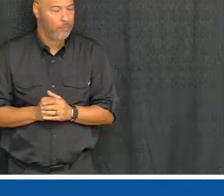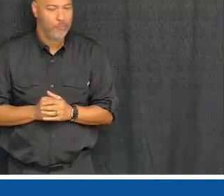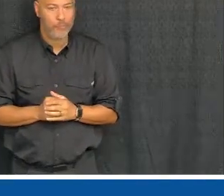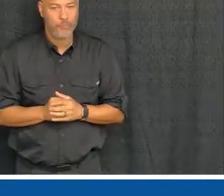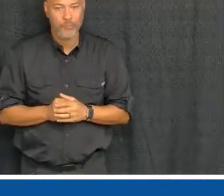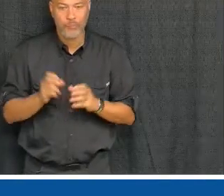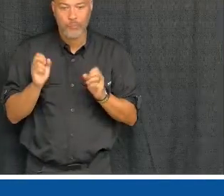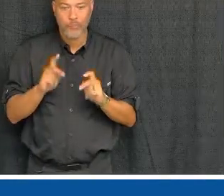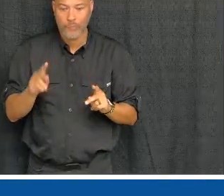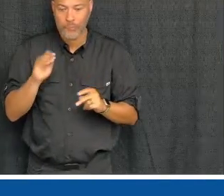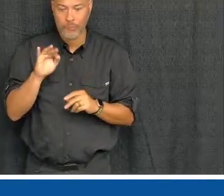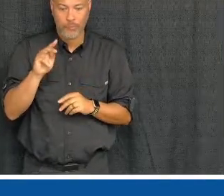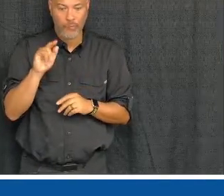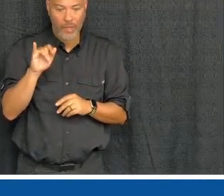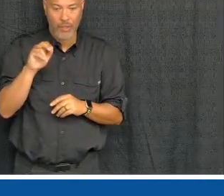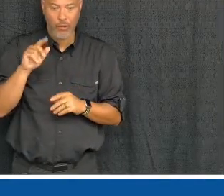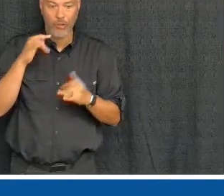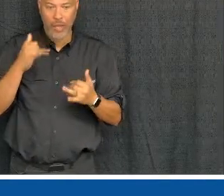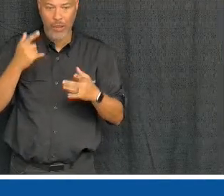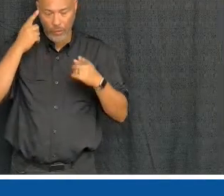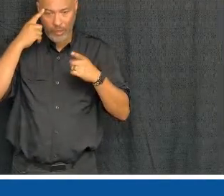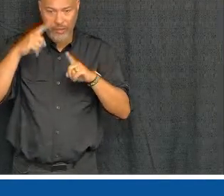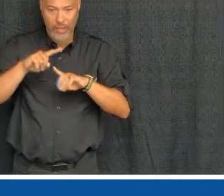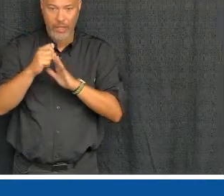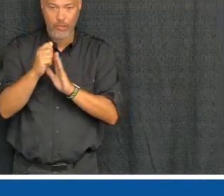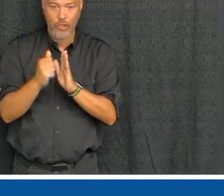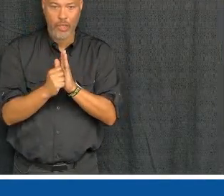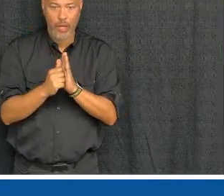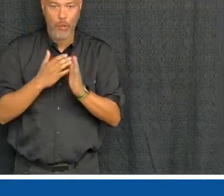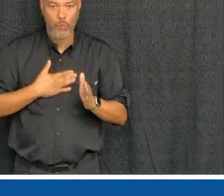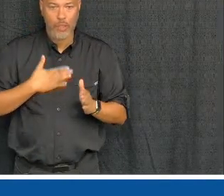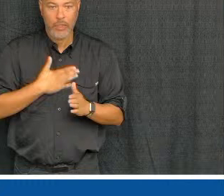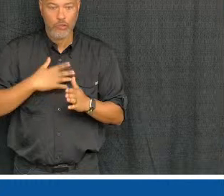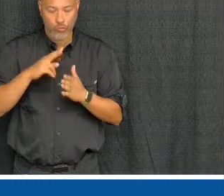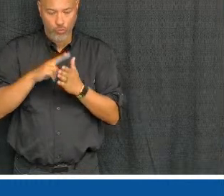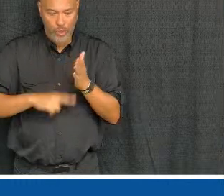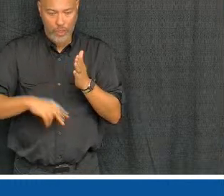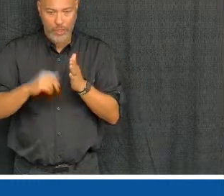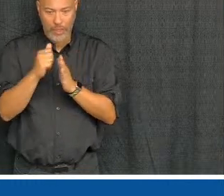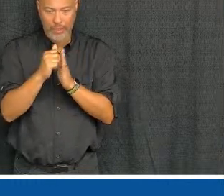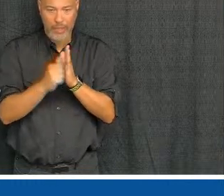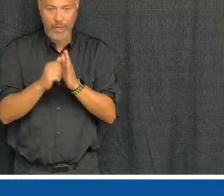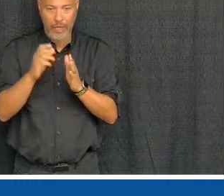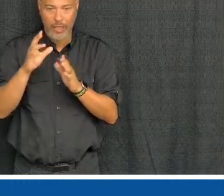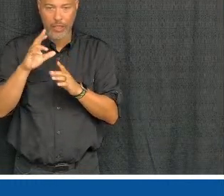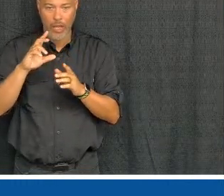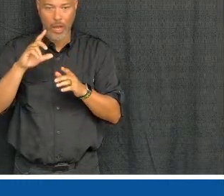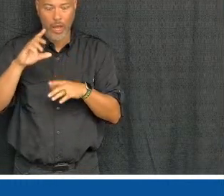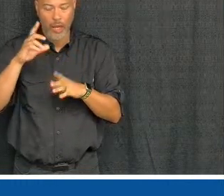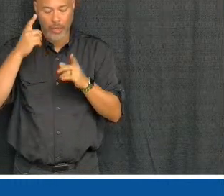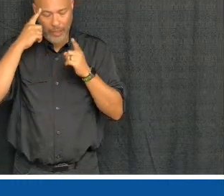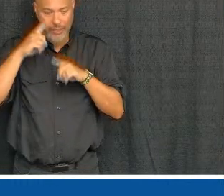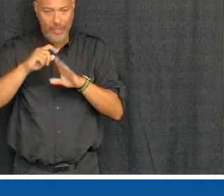All right, thank you, Mr. Tyndall. We're now ready for the consent agenda. Madam Clerk, please read the consent agenda.